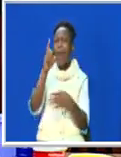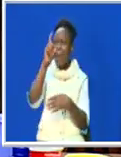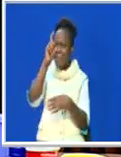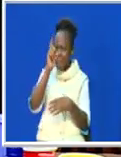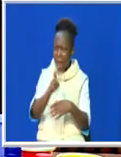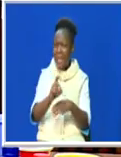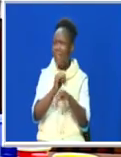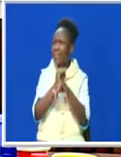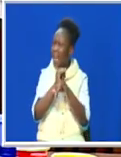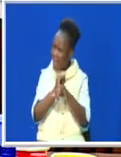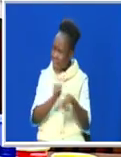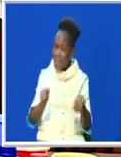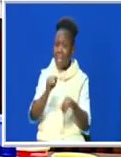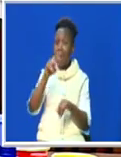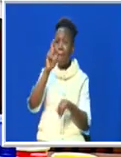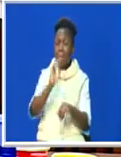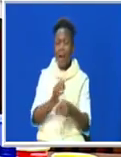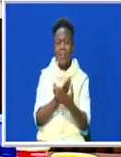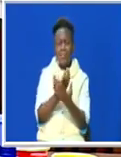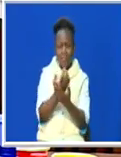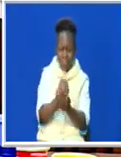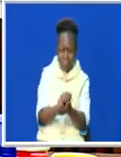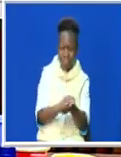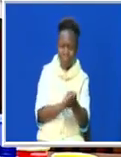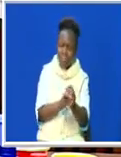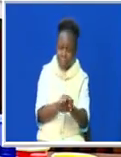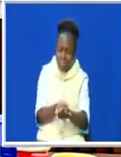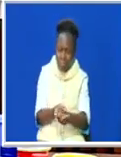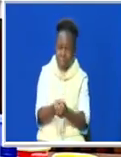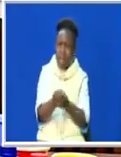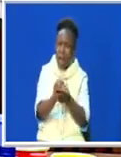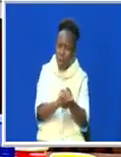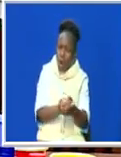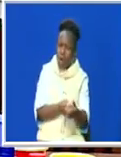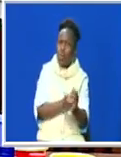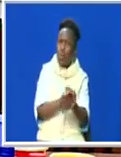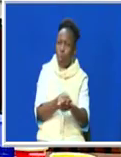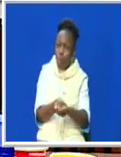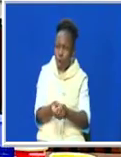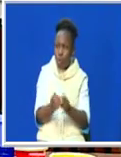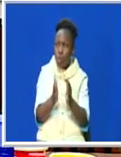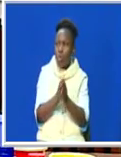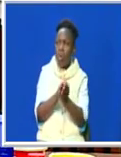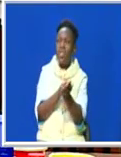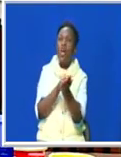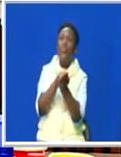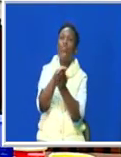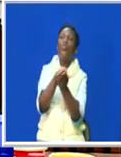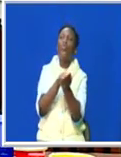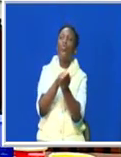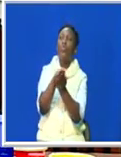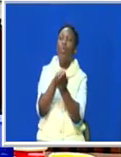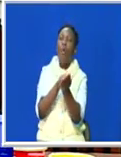clean. We are supposed to keep on washing our hands with